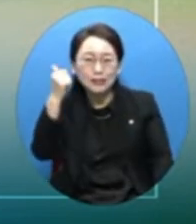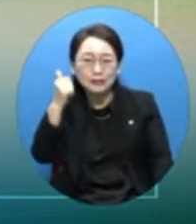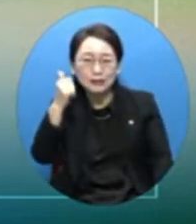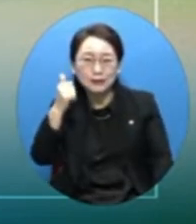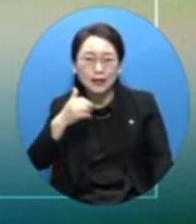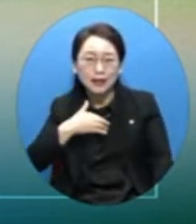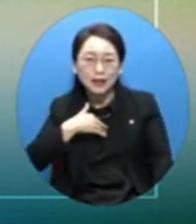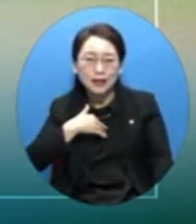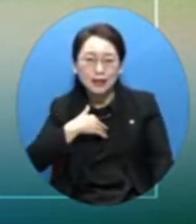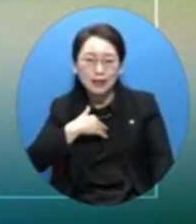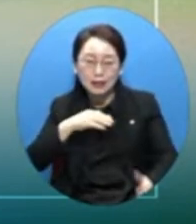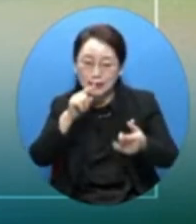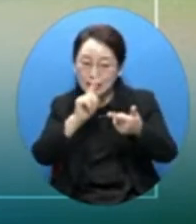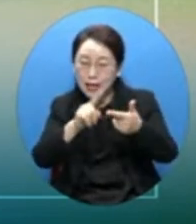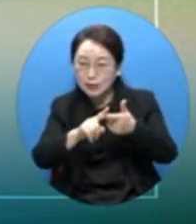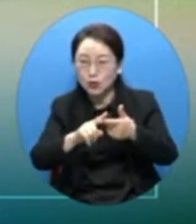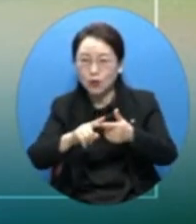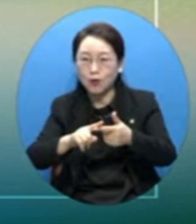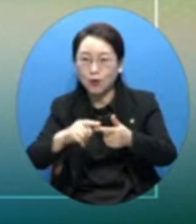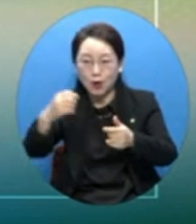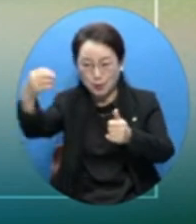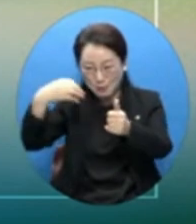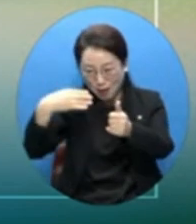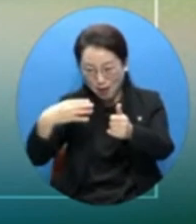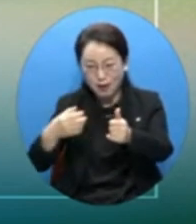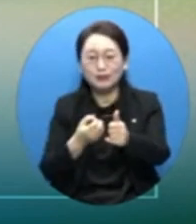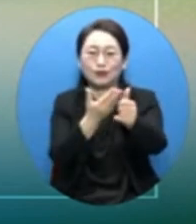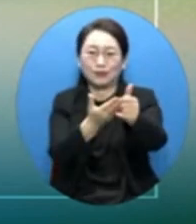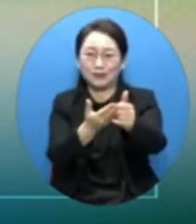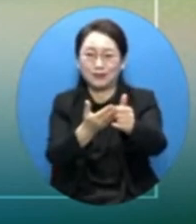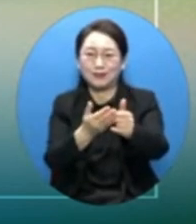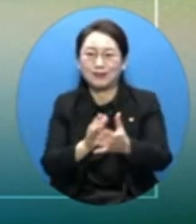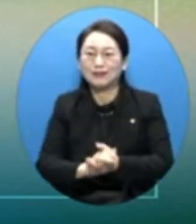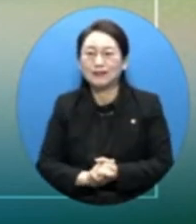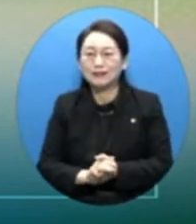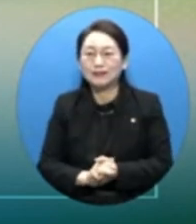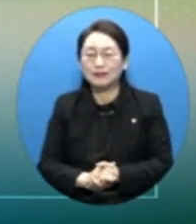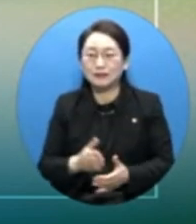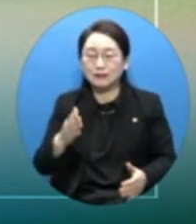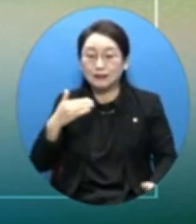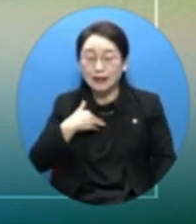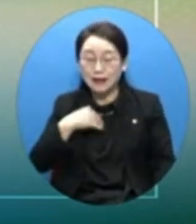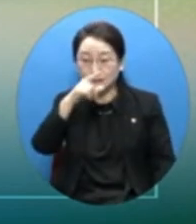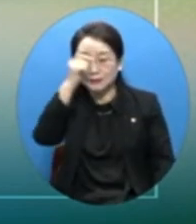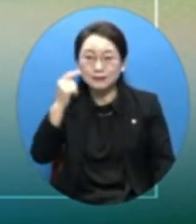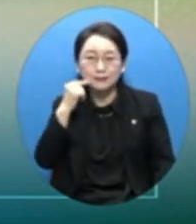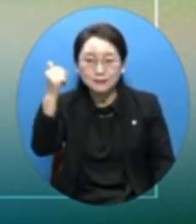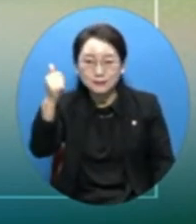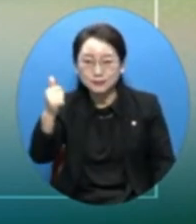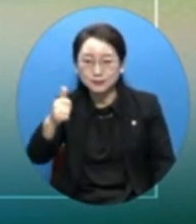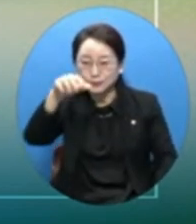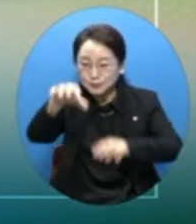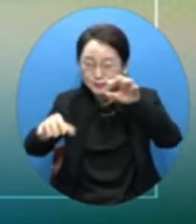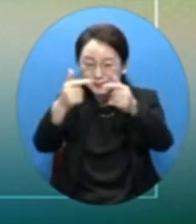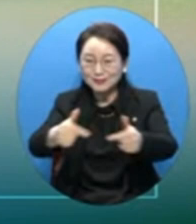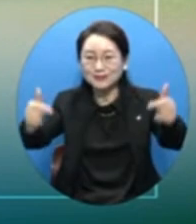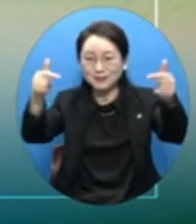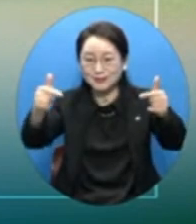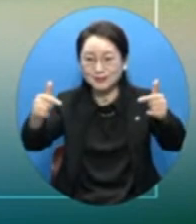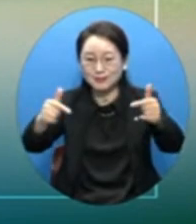me, I mean, really in a strong, strong way about you. And he said, I have chosen this